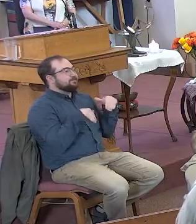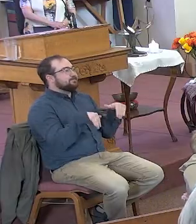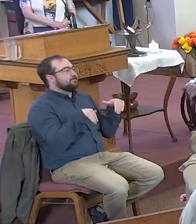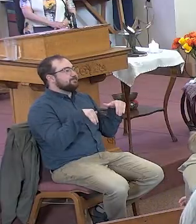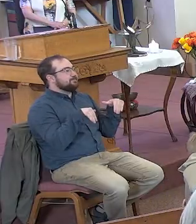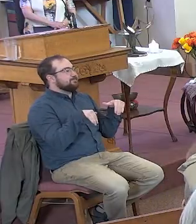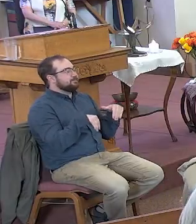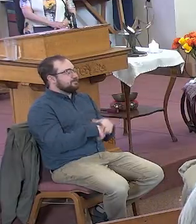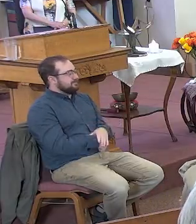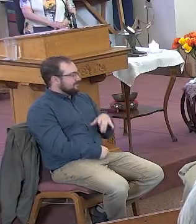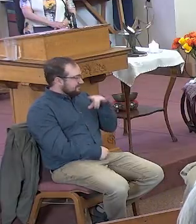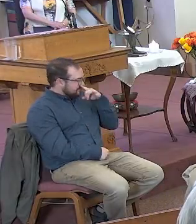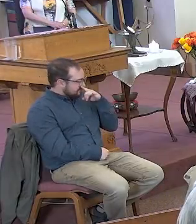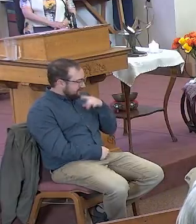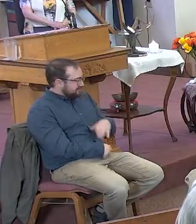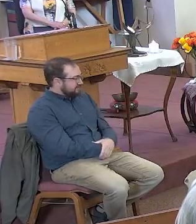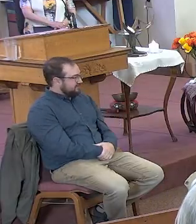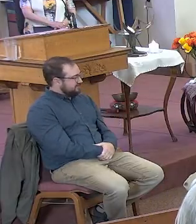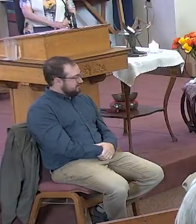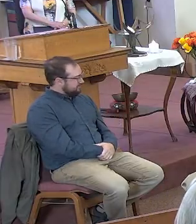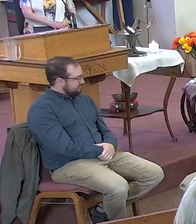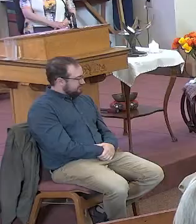Puppies, kids,